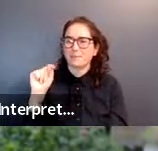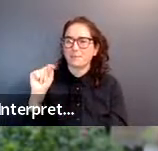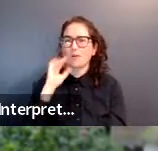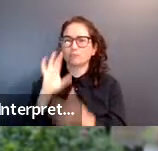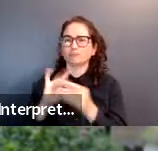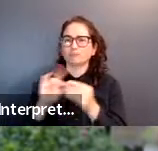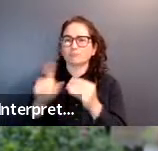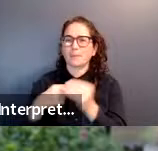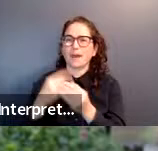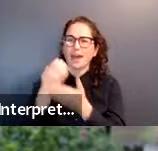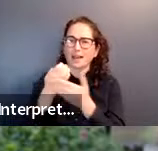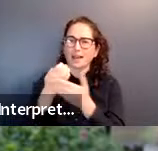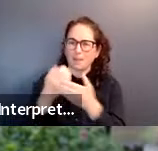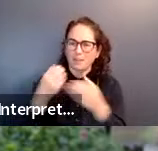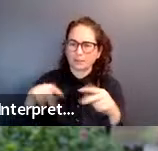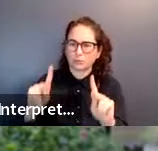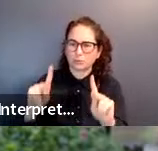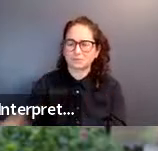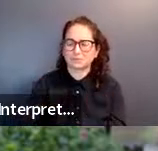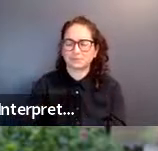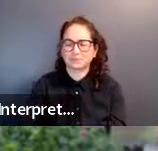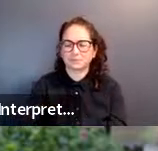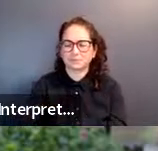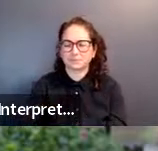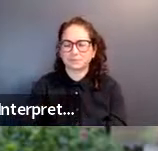economic opportunity.